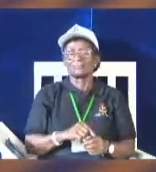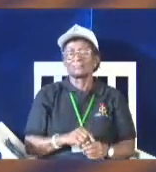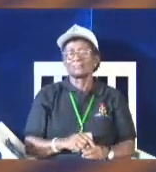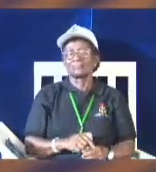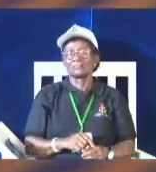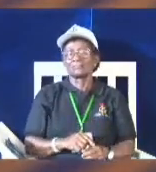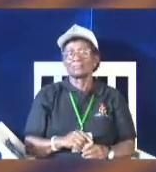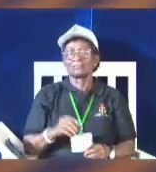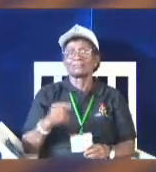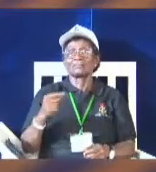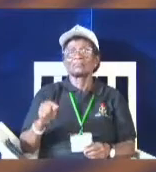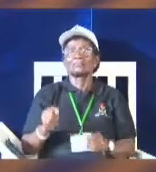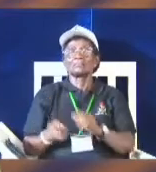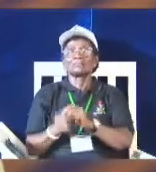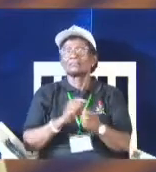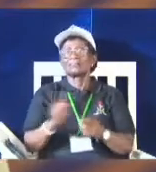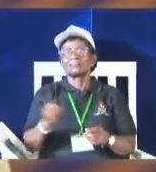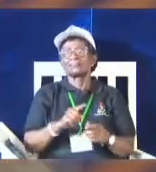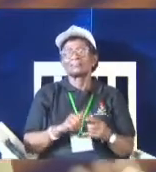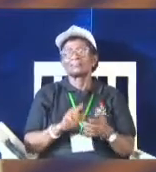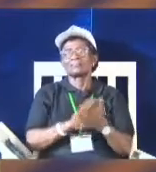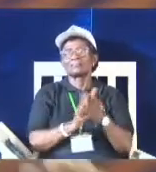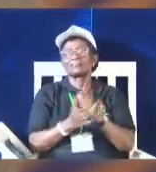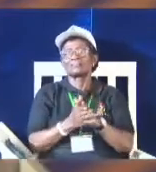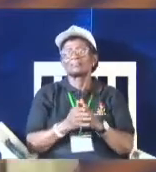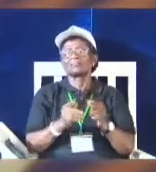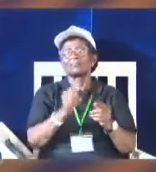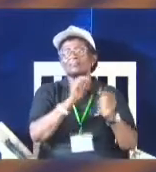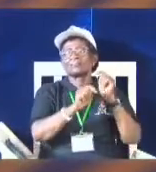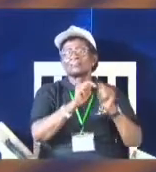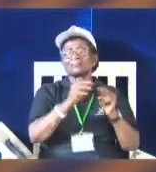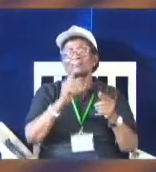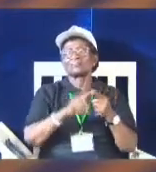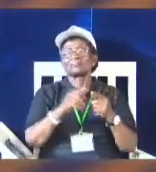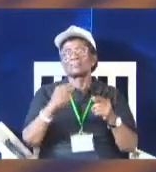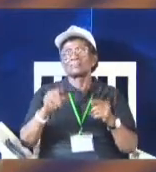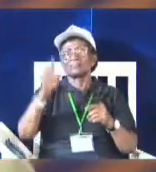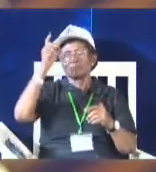to becoming a terror to the devil.